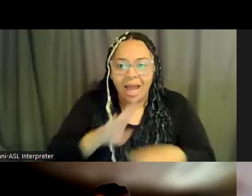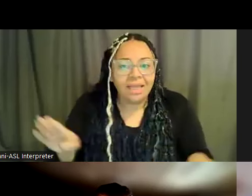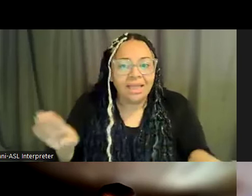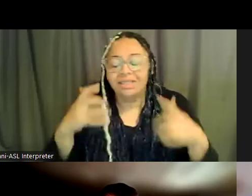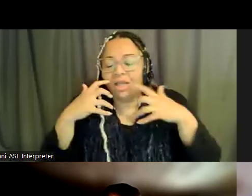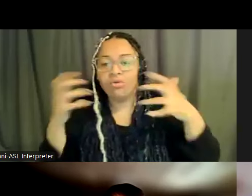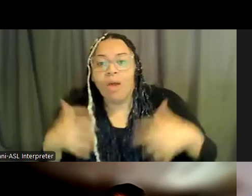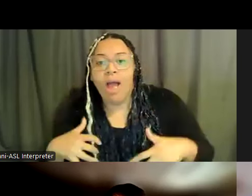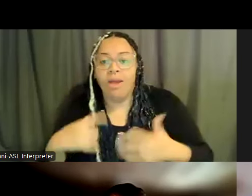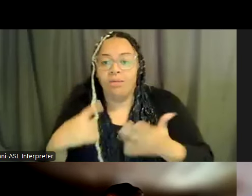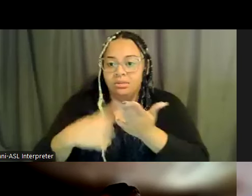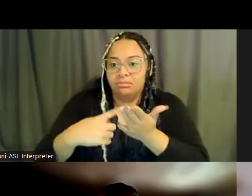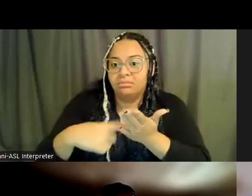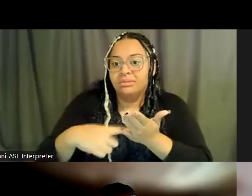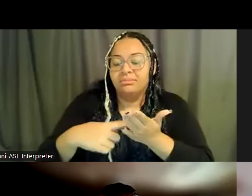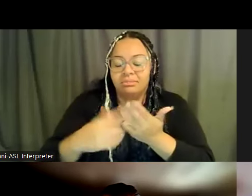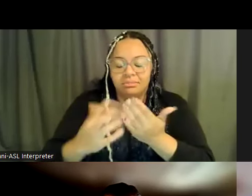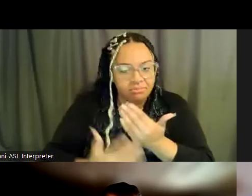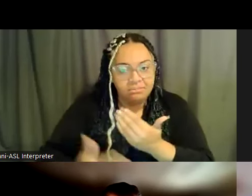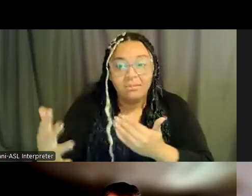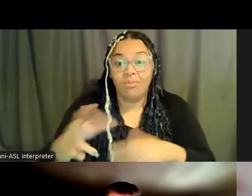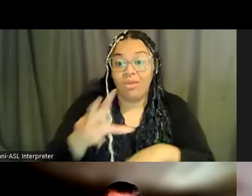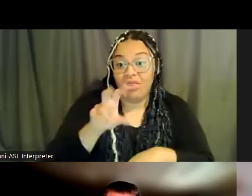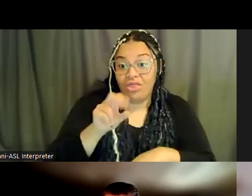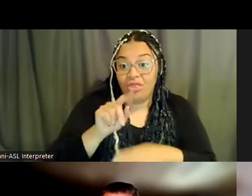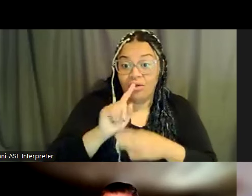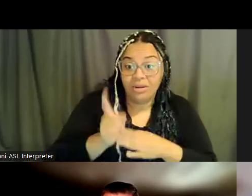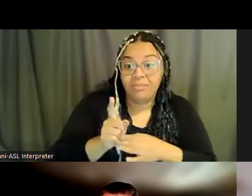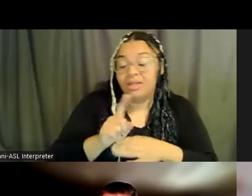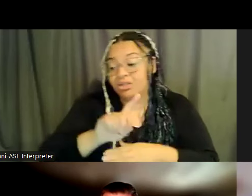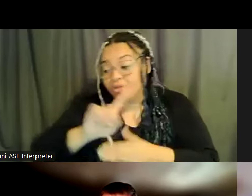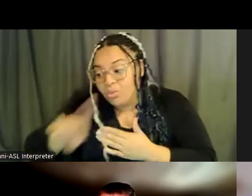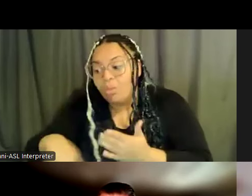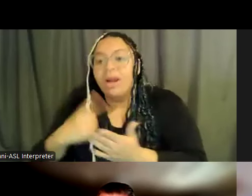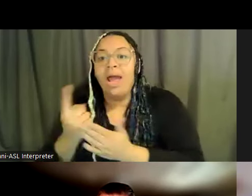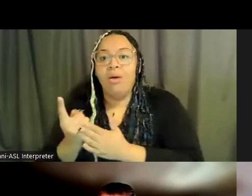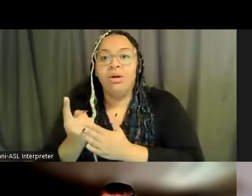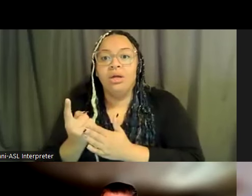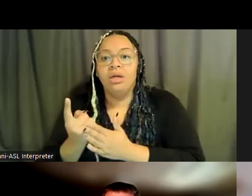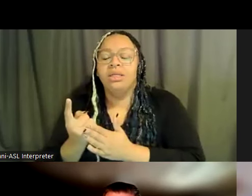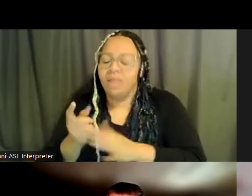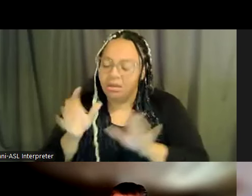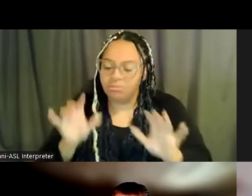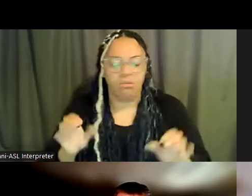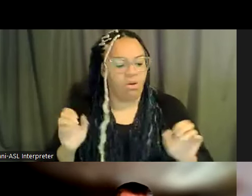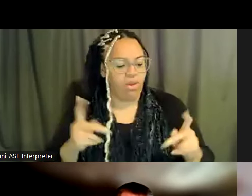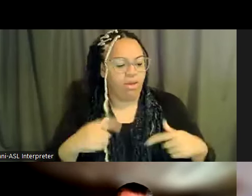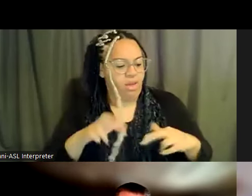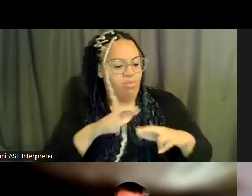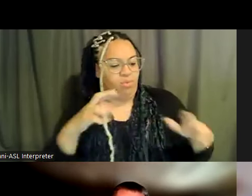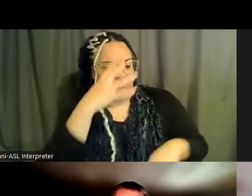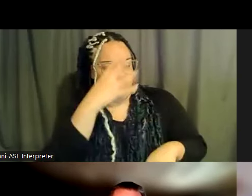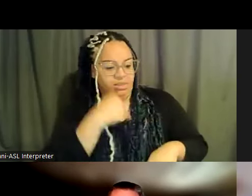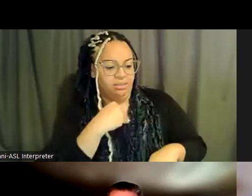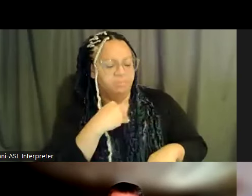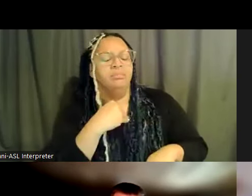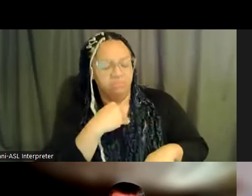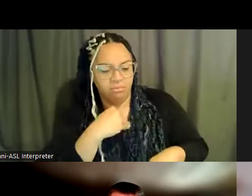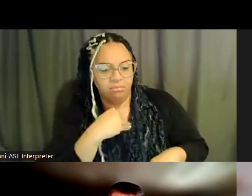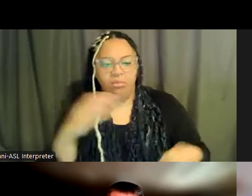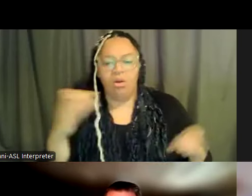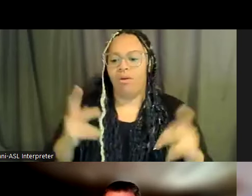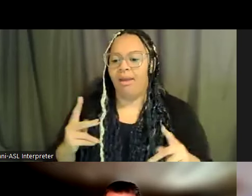talk through it, and within 30 minutes to an hour, they're like, okay, I think I'm ready to go to sleep. Okay, well, I'm gonna, I'm